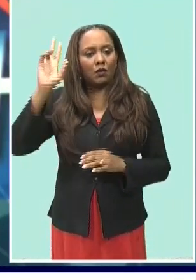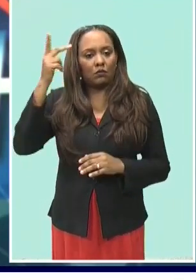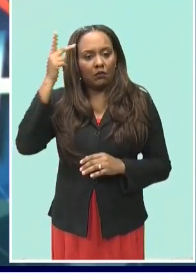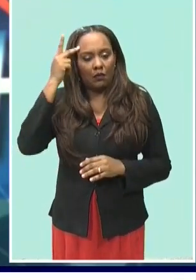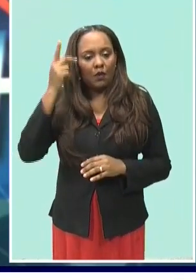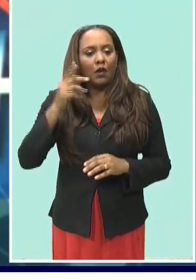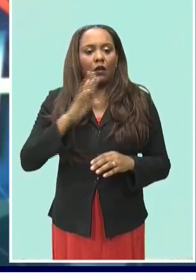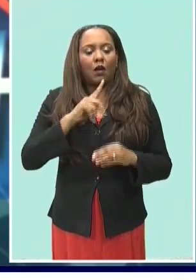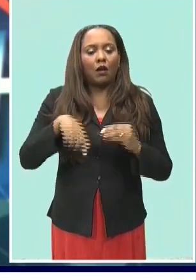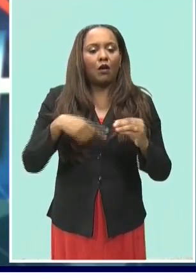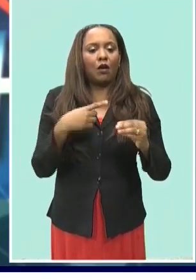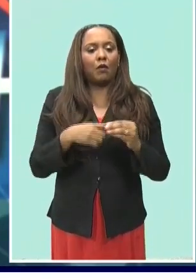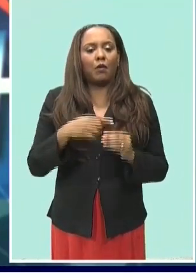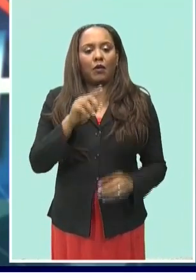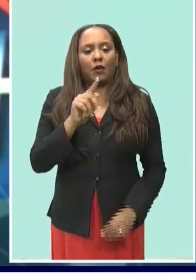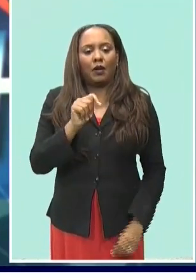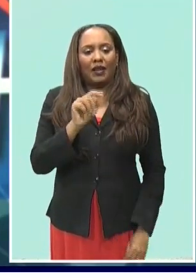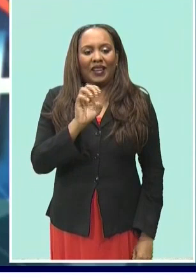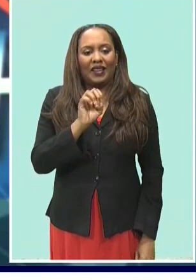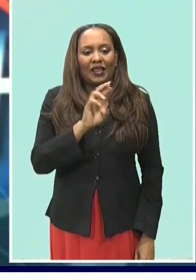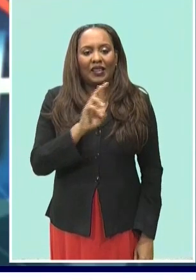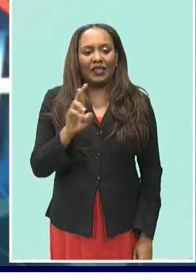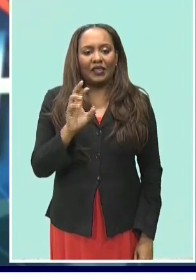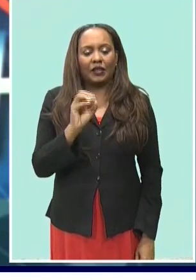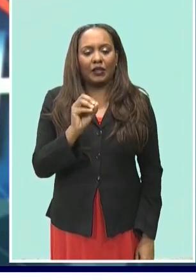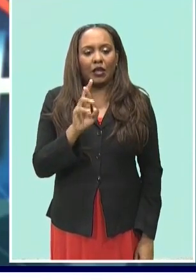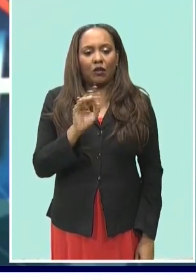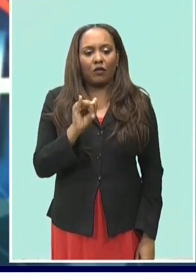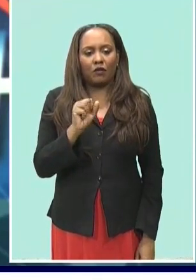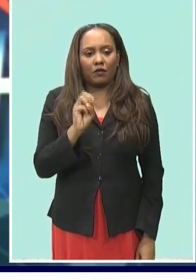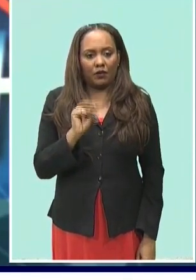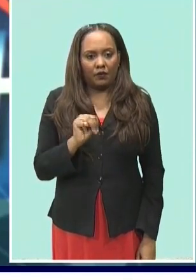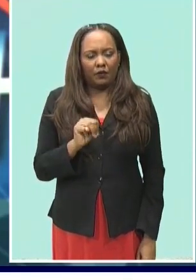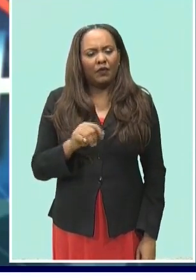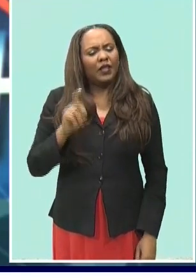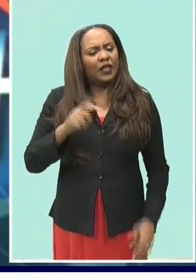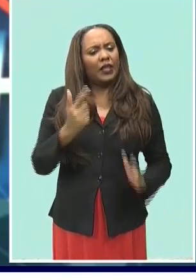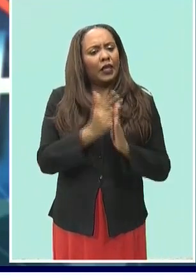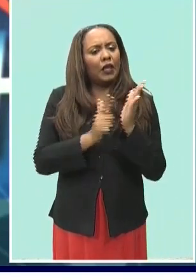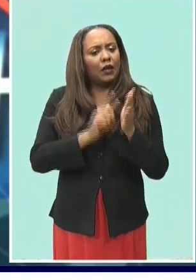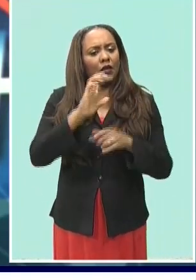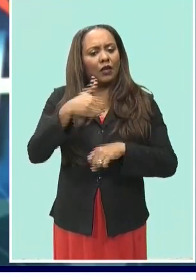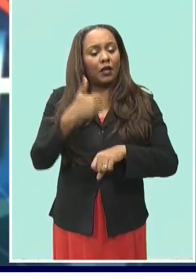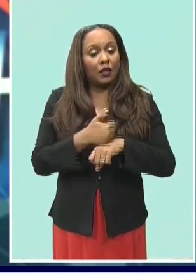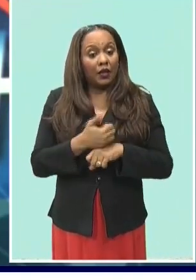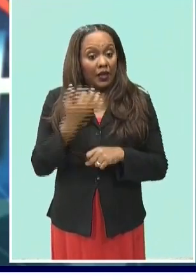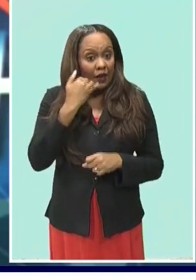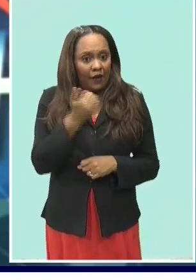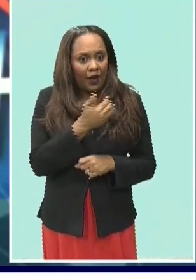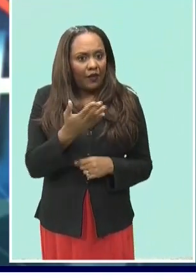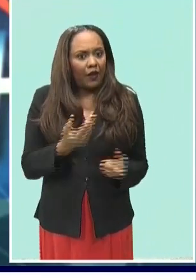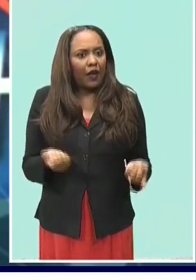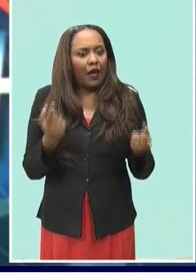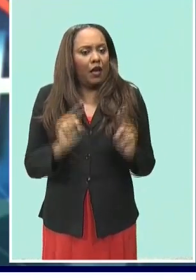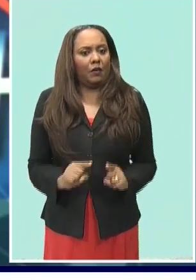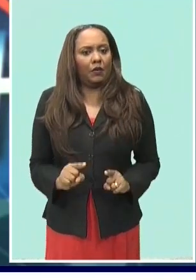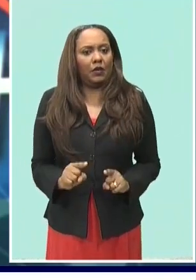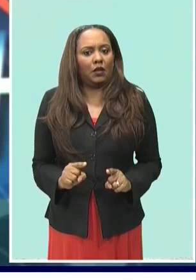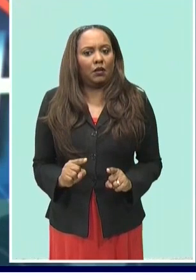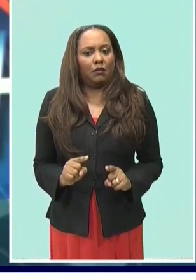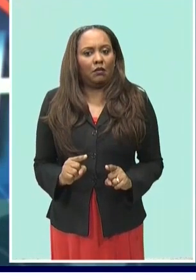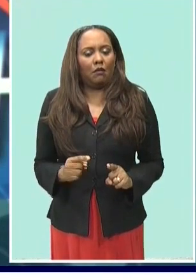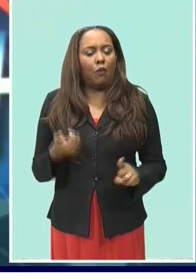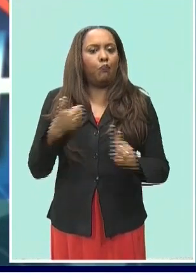Public Affairs, Senator Lucille Moore, says they are necessary to ensure Barbados is adequately prepared to address domestic